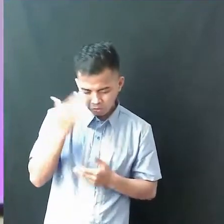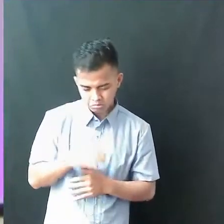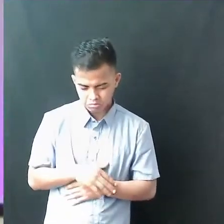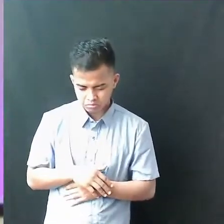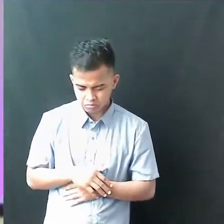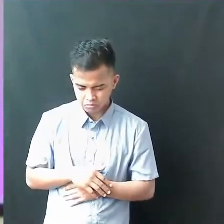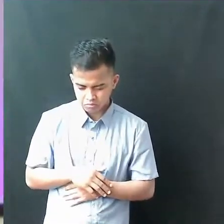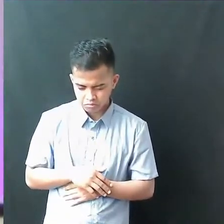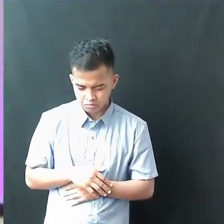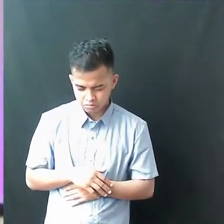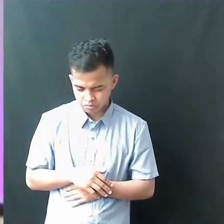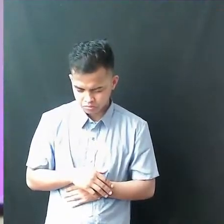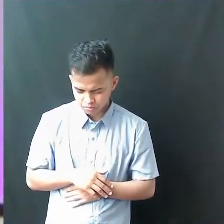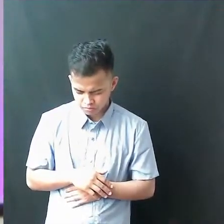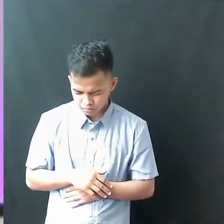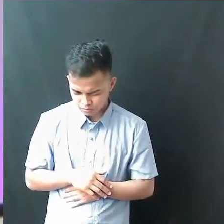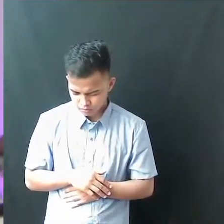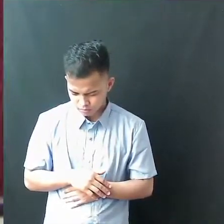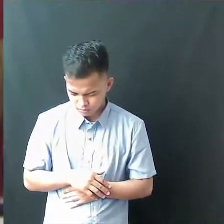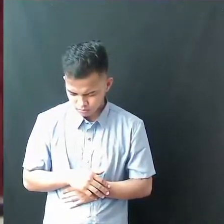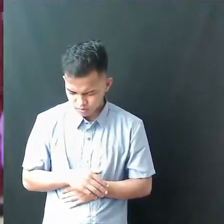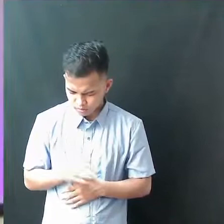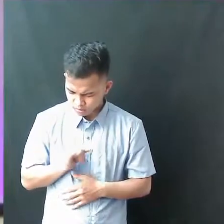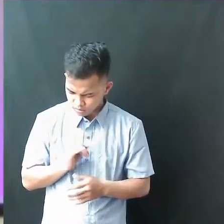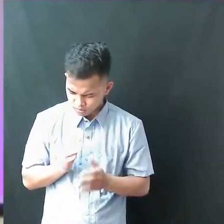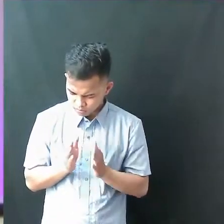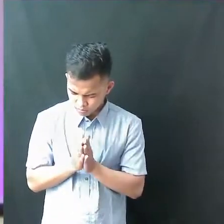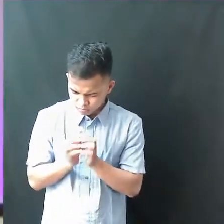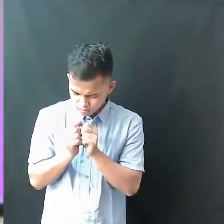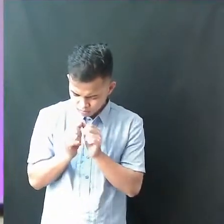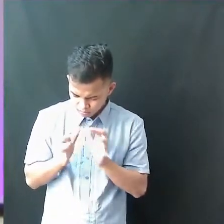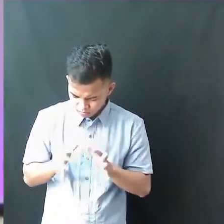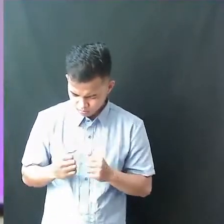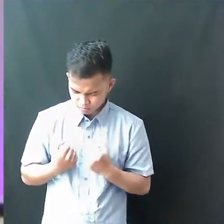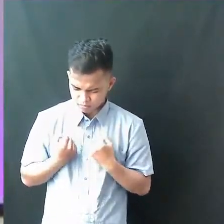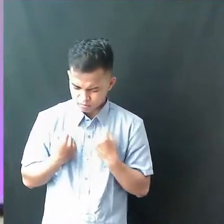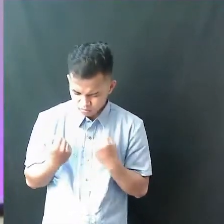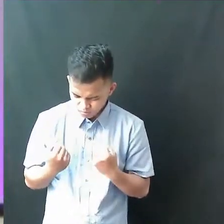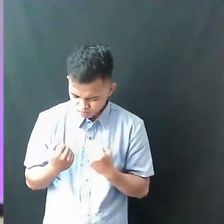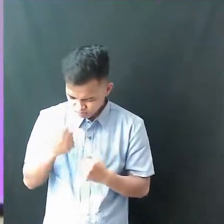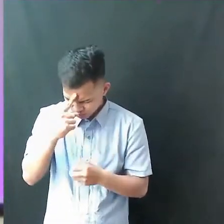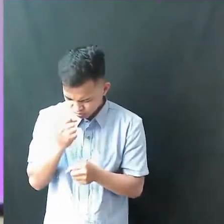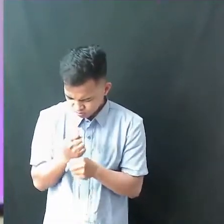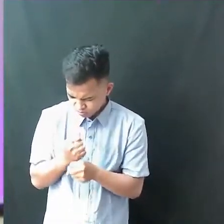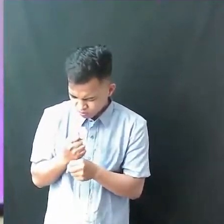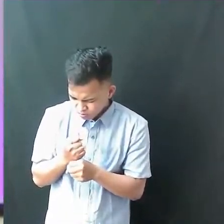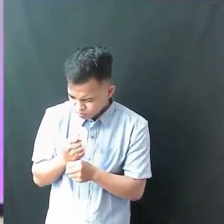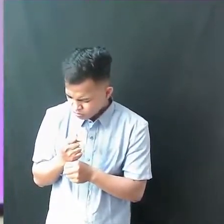get saved, give their life to you. Strengthen each one of us that we can hold fast to that which is